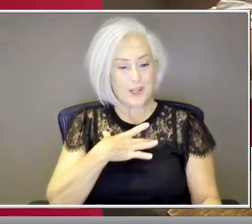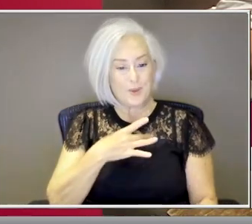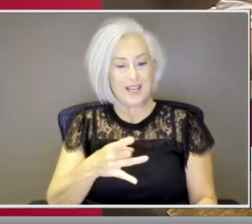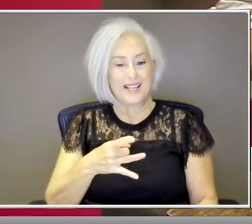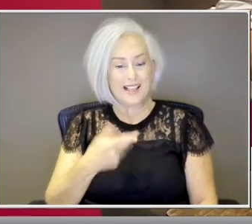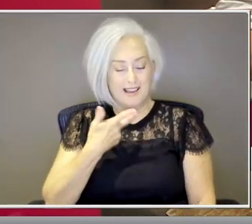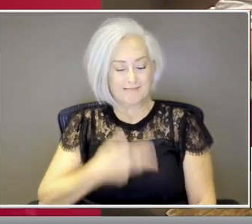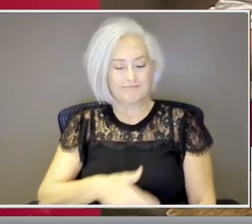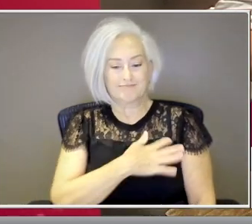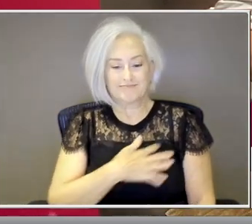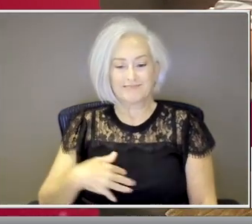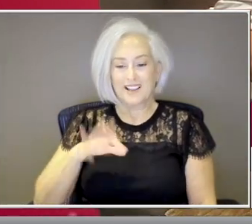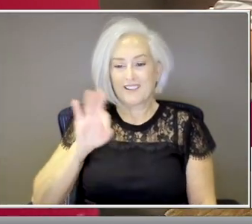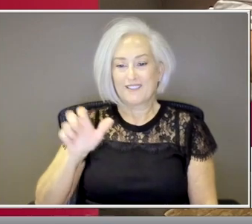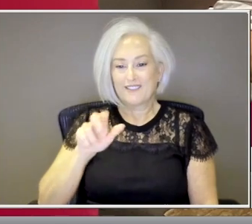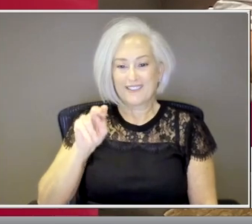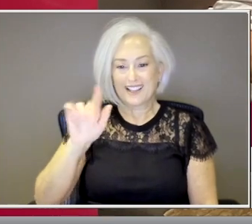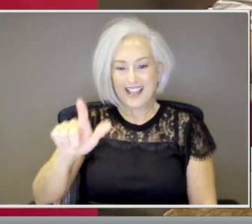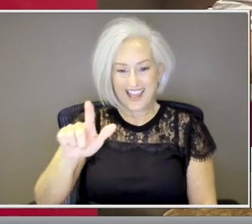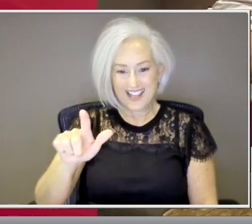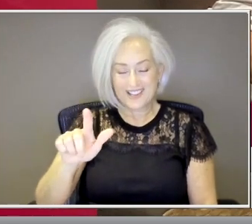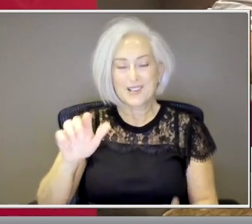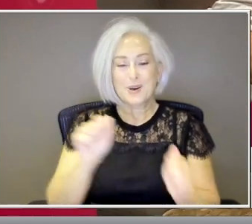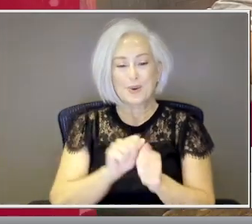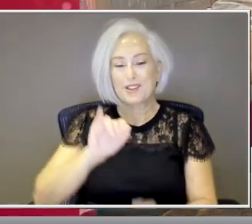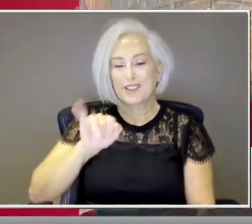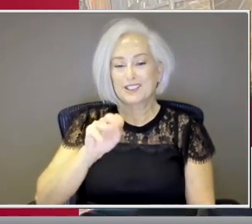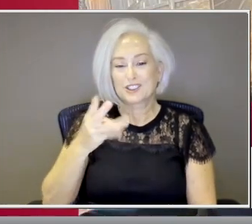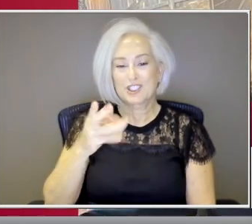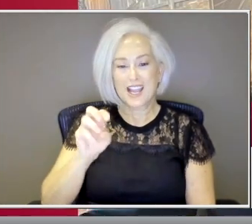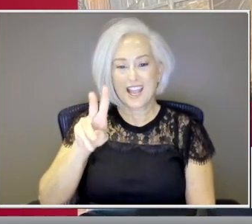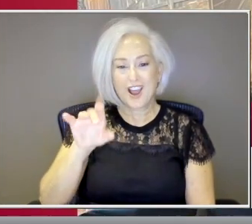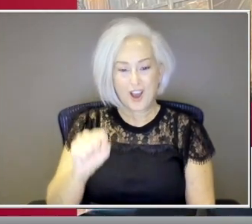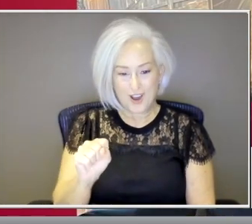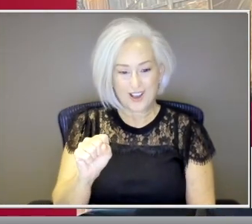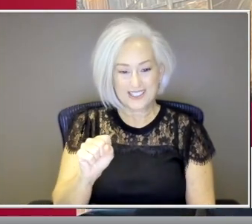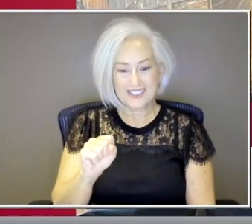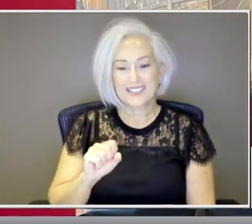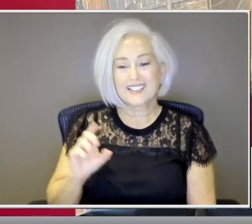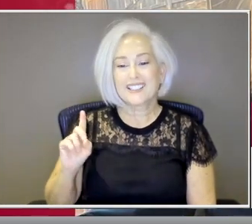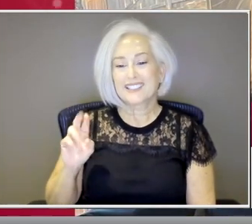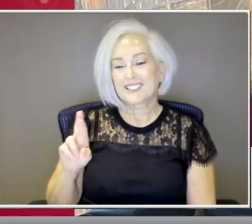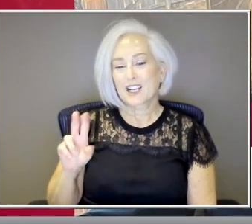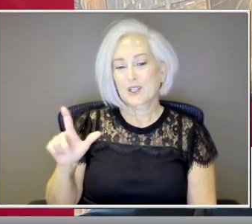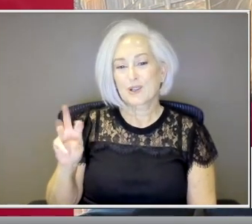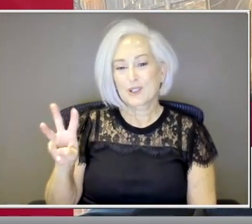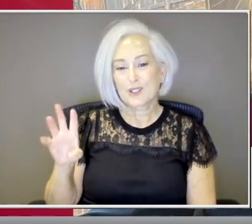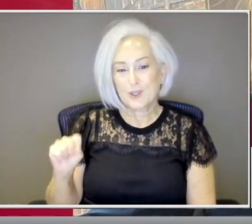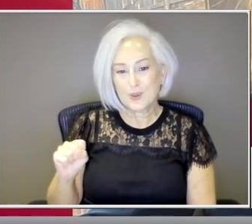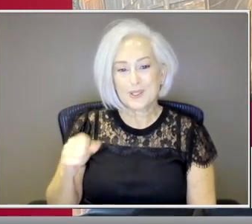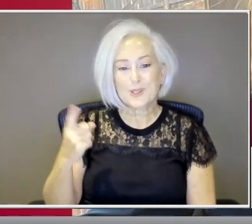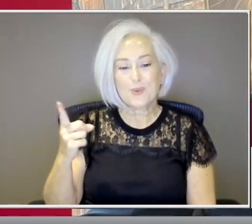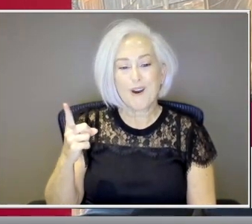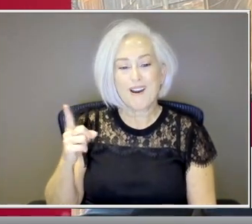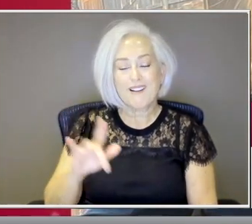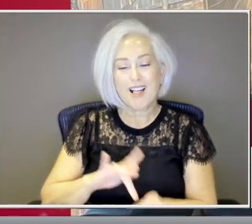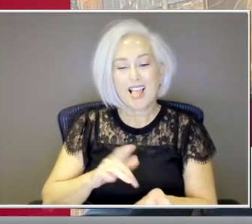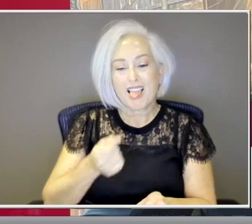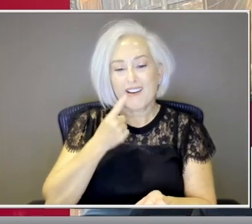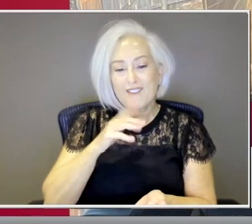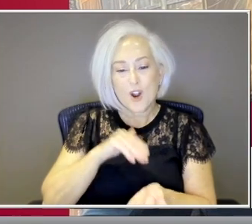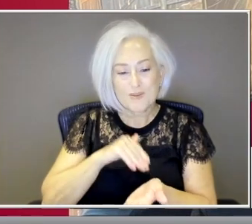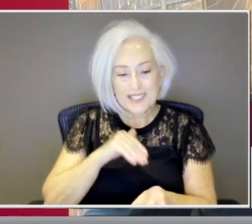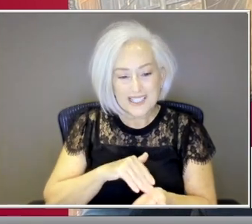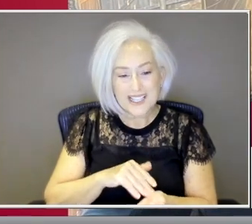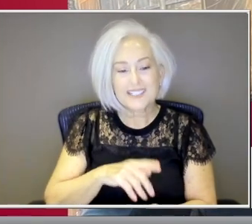first picture, was with our Jayhawks. We're all wearing flannel. That's Dr. Lewis and one of the pharmacists. The second picture was with the entire